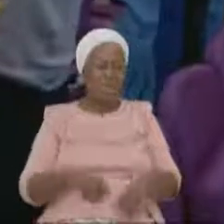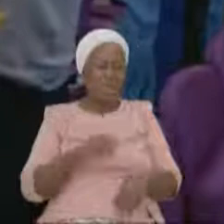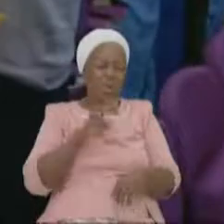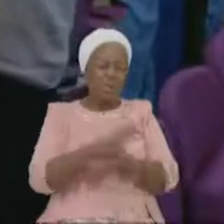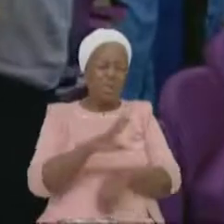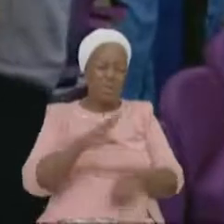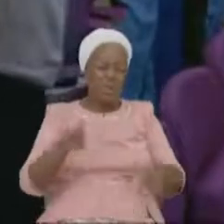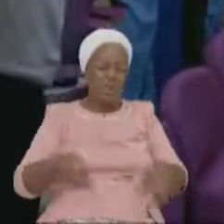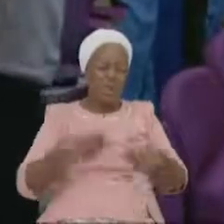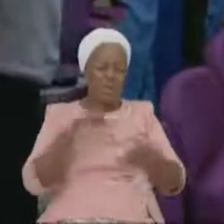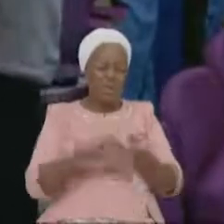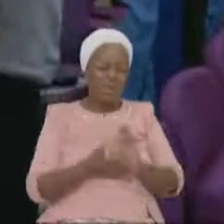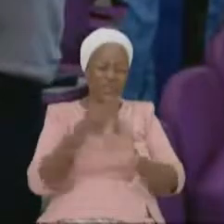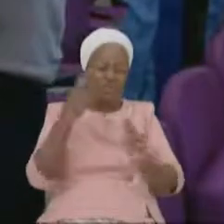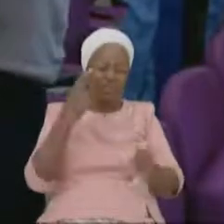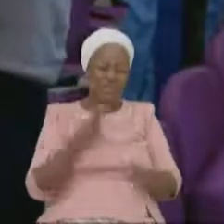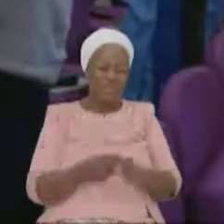name.